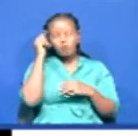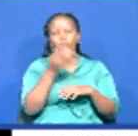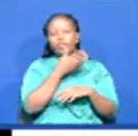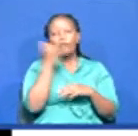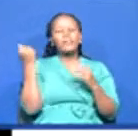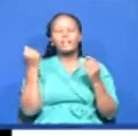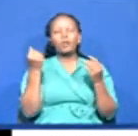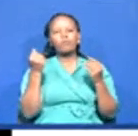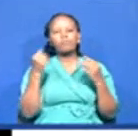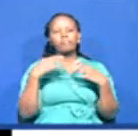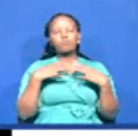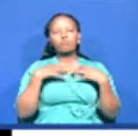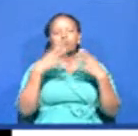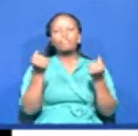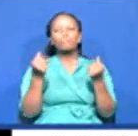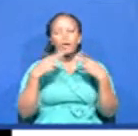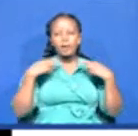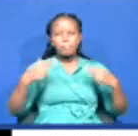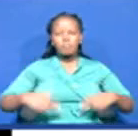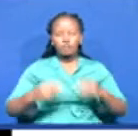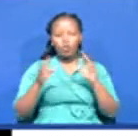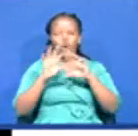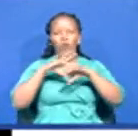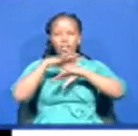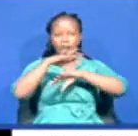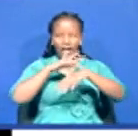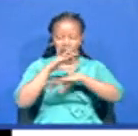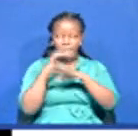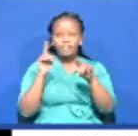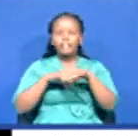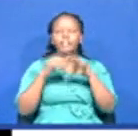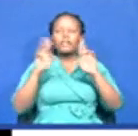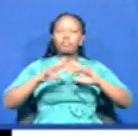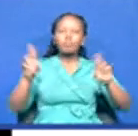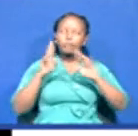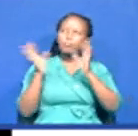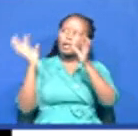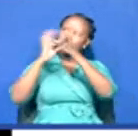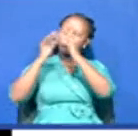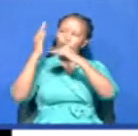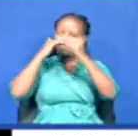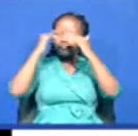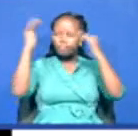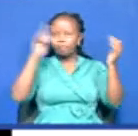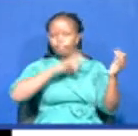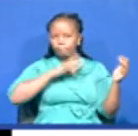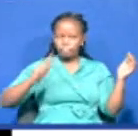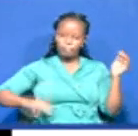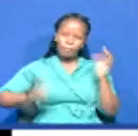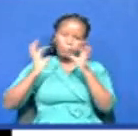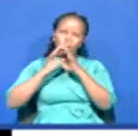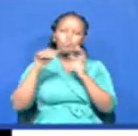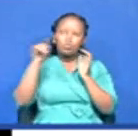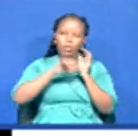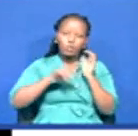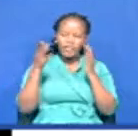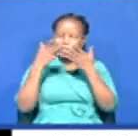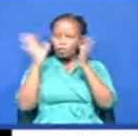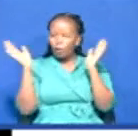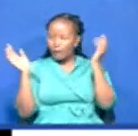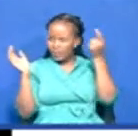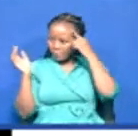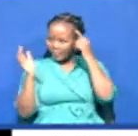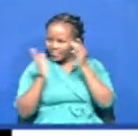beings here on earth as we prepare to join the kingdom of heaven. Guide us and always open our minds and hearts to always